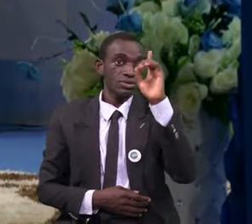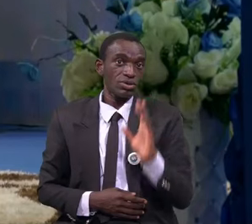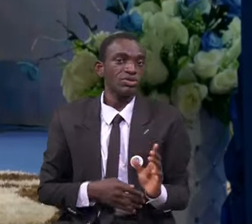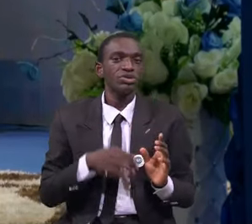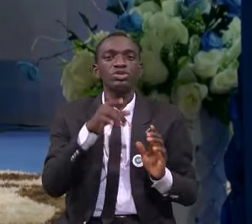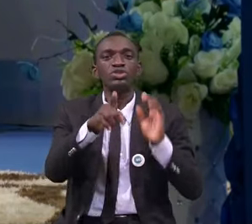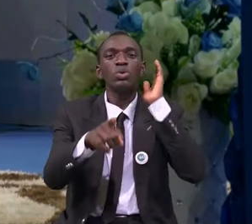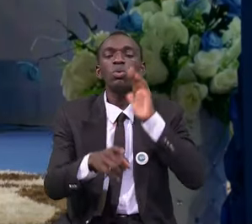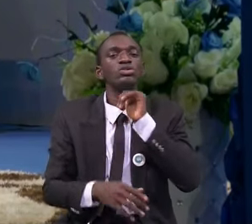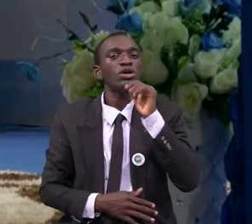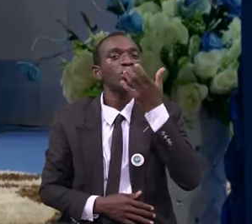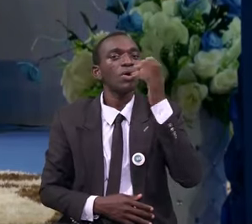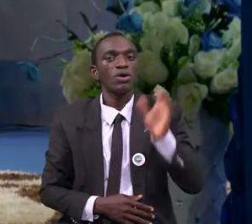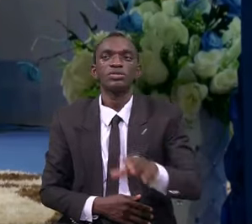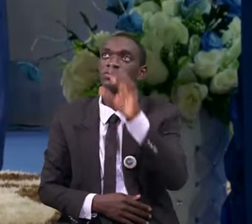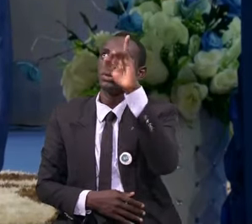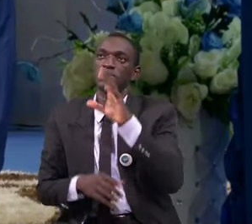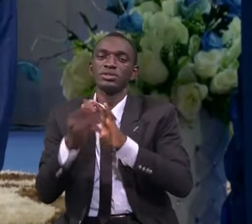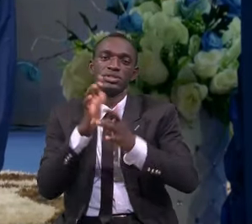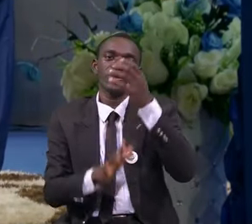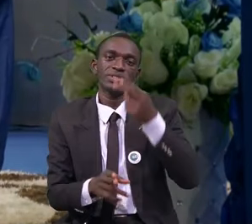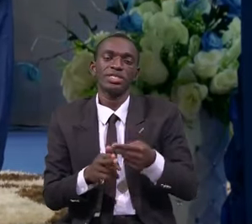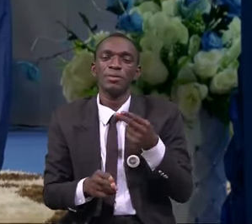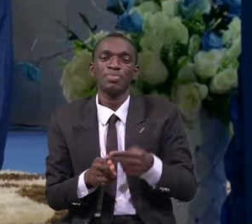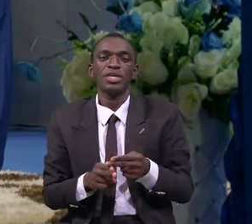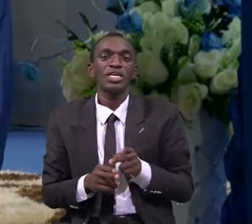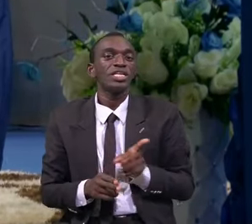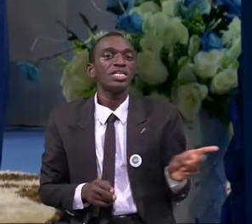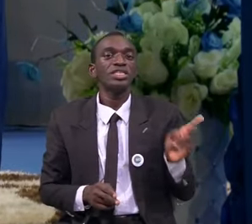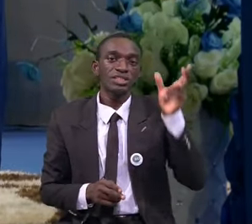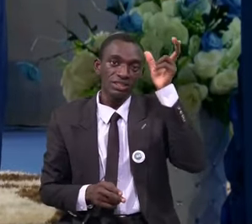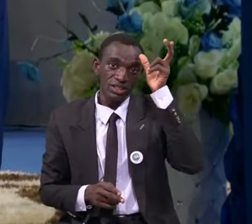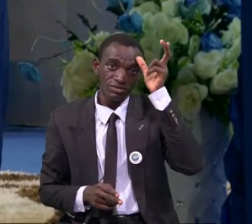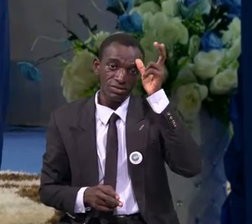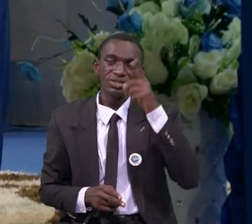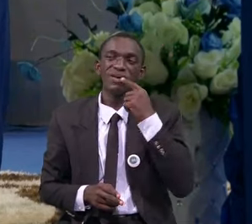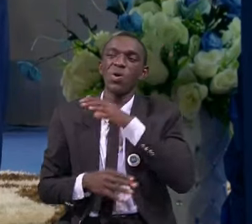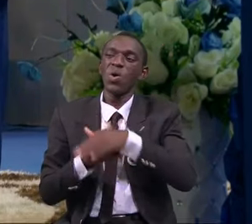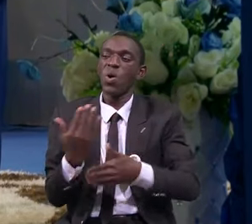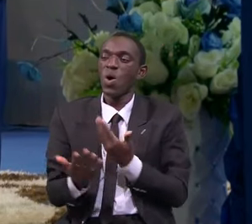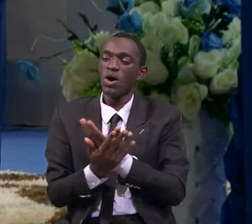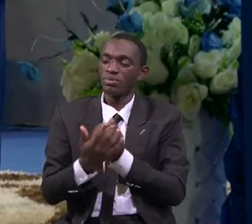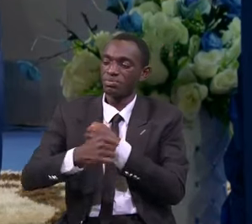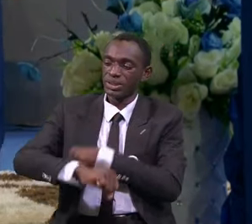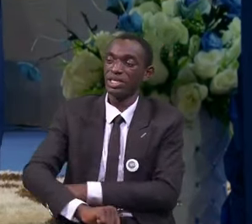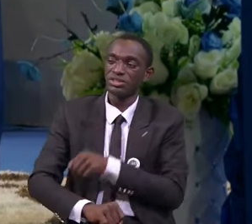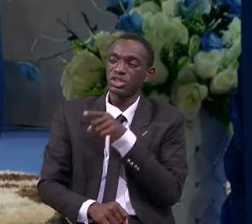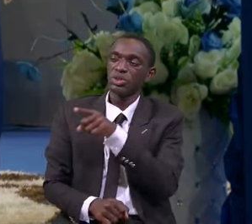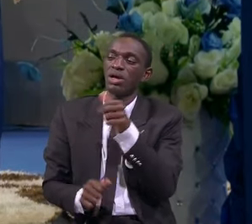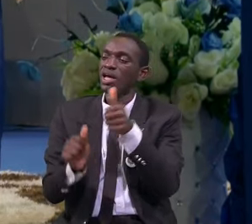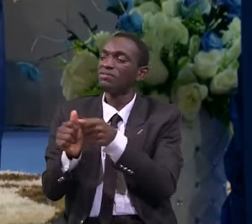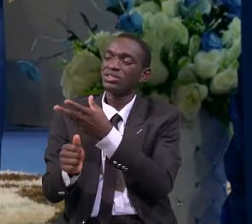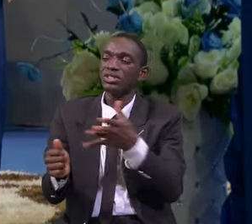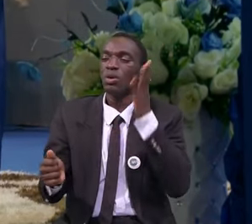God. He said, all the sin that surrounds you protected, he said, everything will be destroyed.